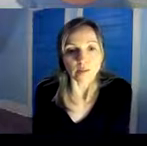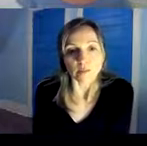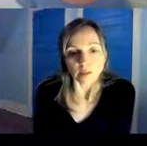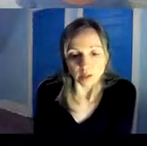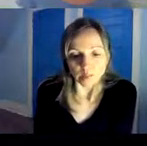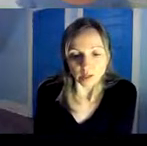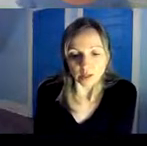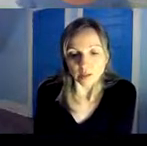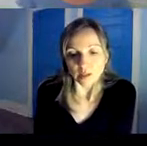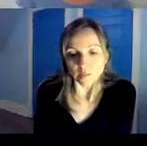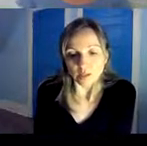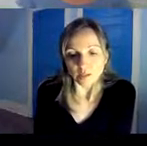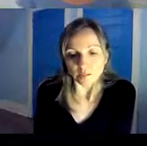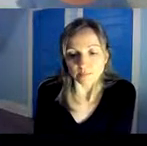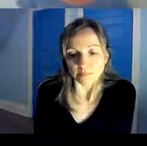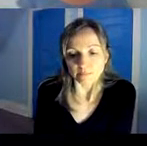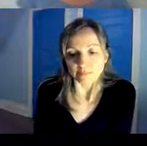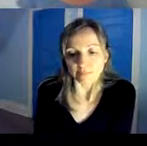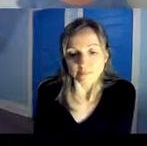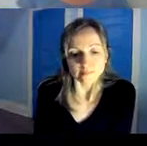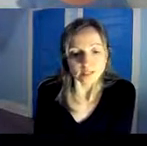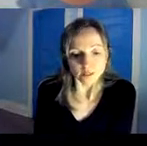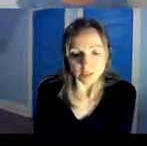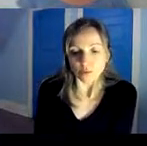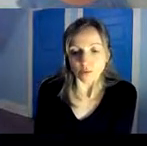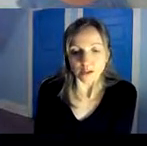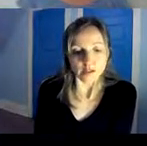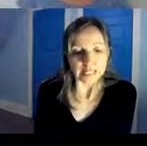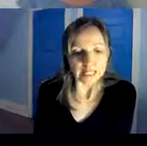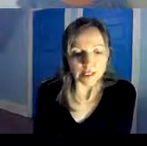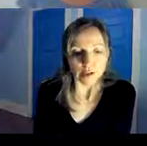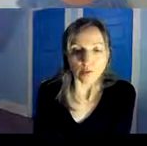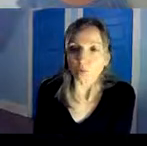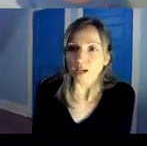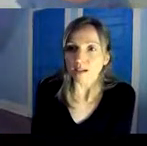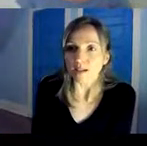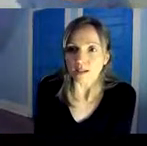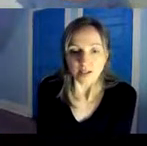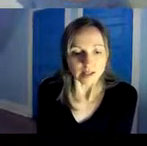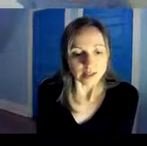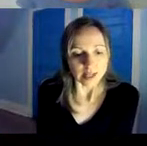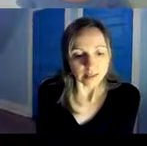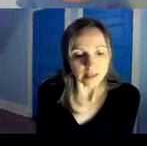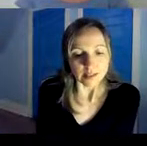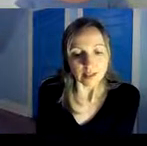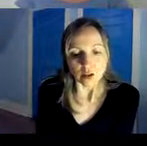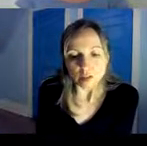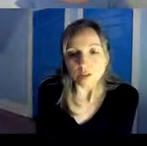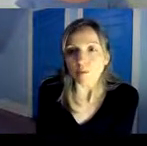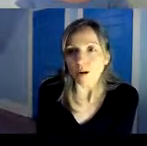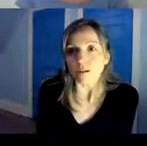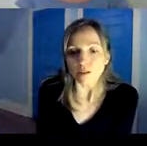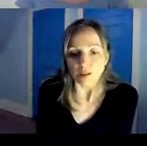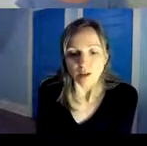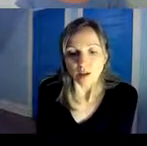Manitoba, Alberta, and BC. Here in Southern Ontario, I see it along roadways and in alleys, in